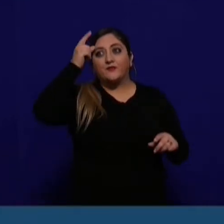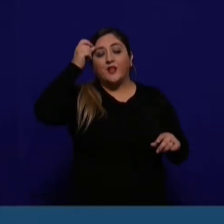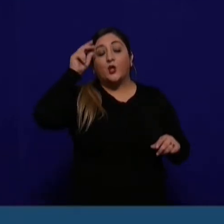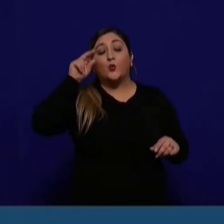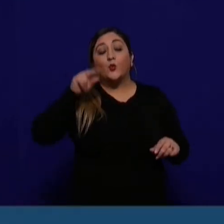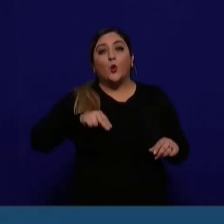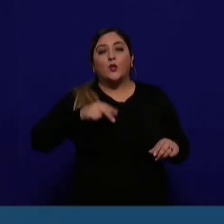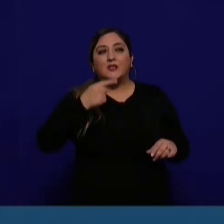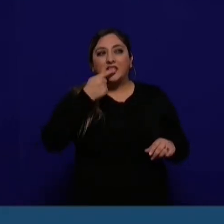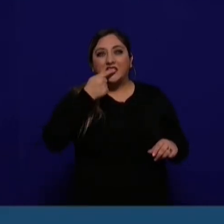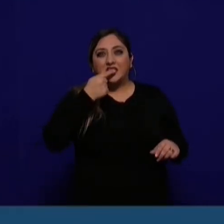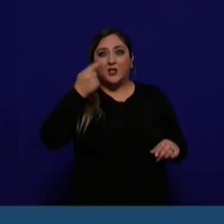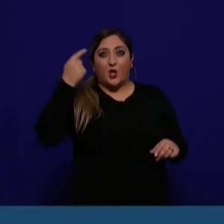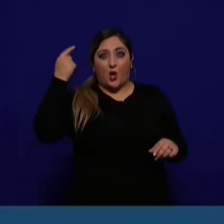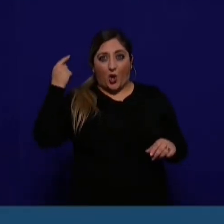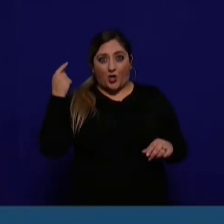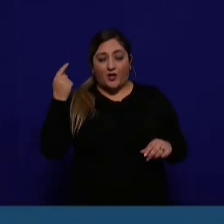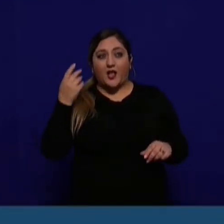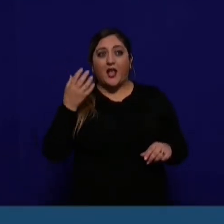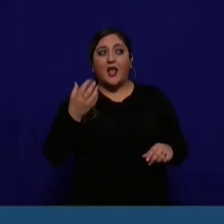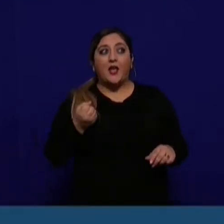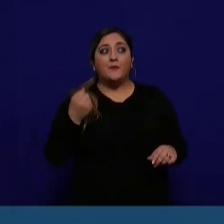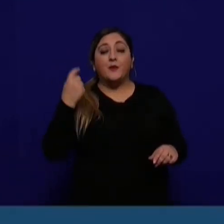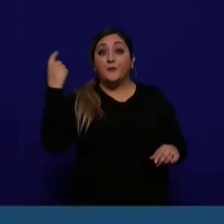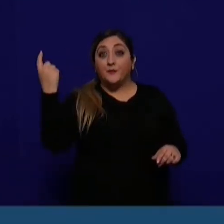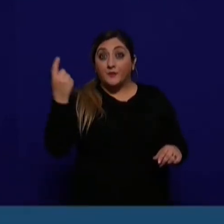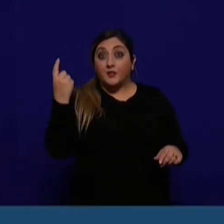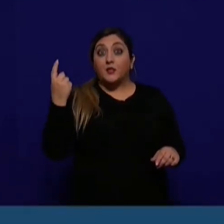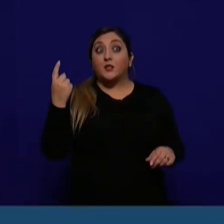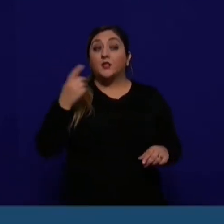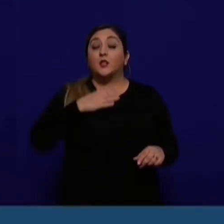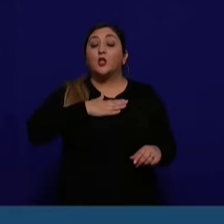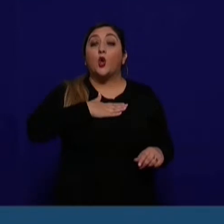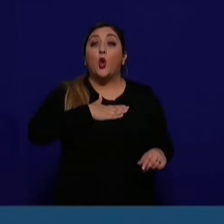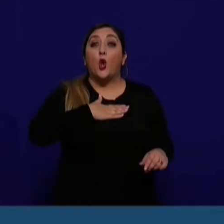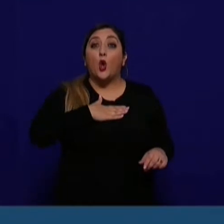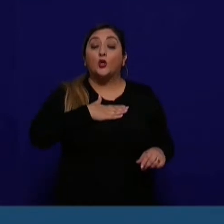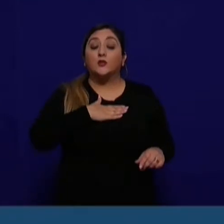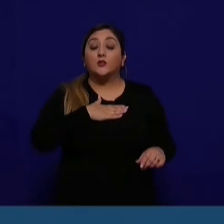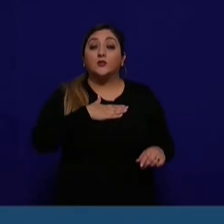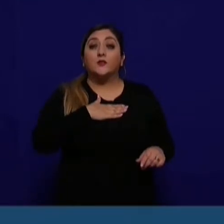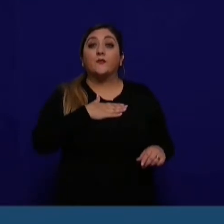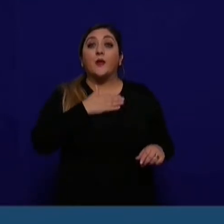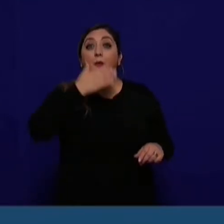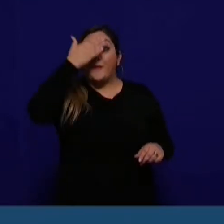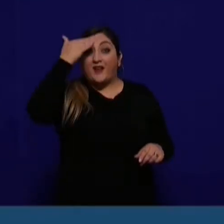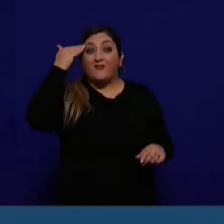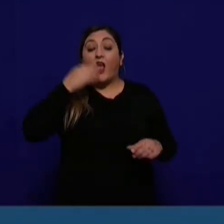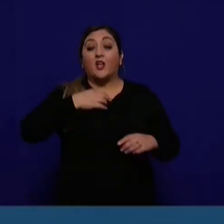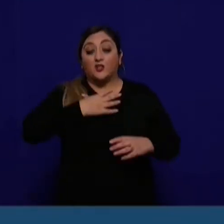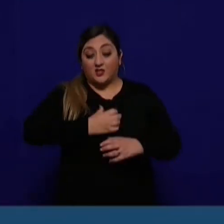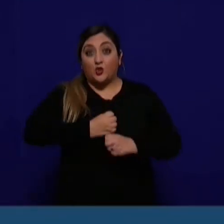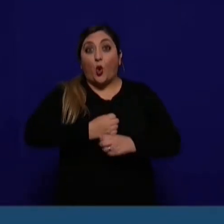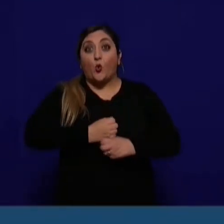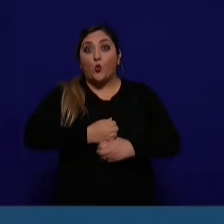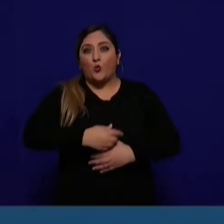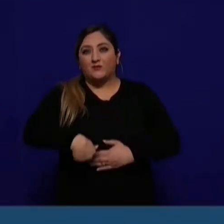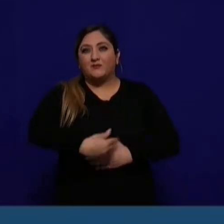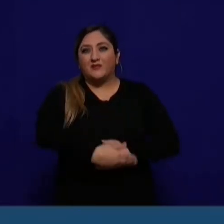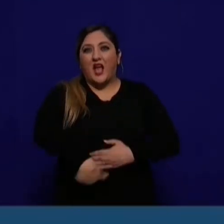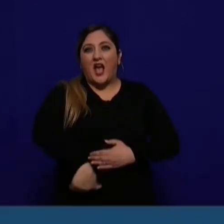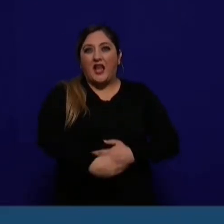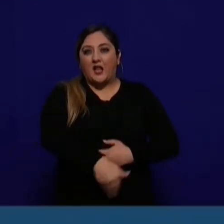is-sena l-oħra meta kienet ikollna wkoll każijiet ġieli kienet ikollna każijiet li kellhom sintomi li huma relatati mal-gastrointestinal symptom, ġifieri